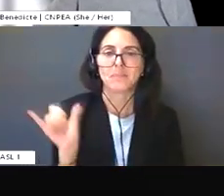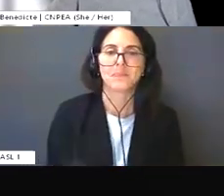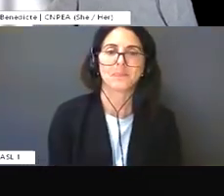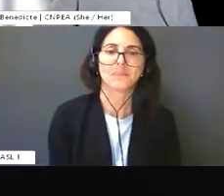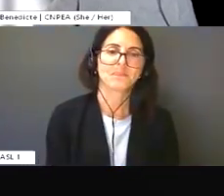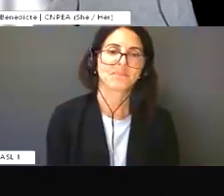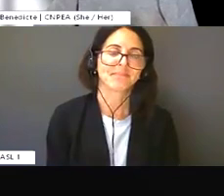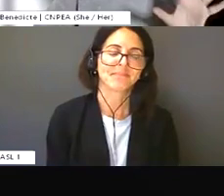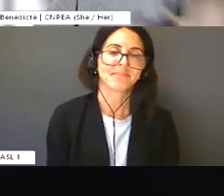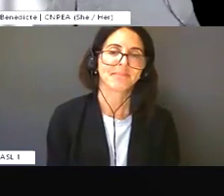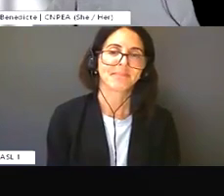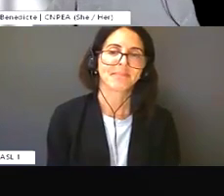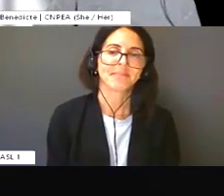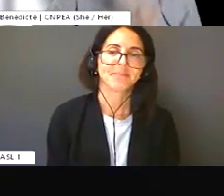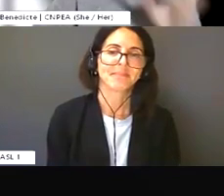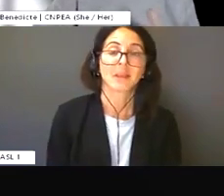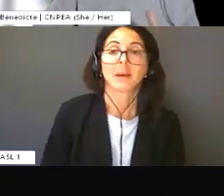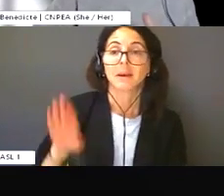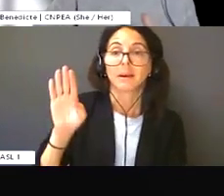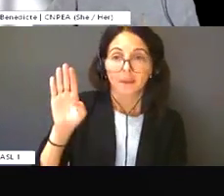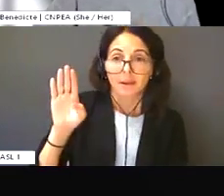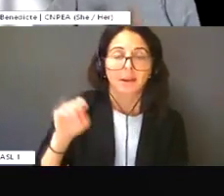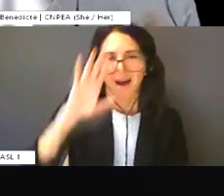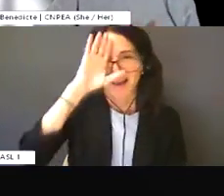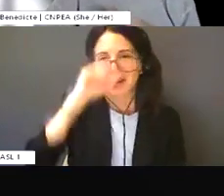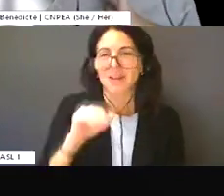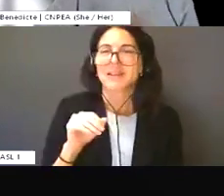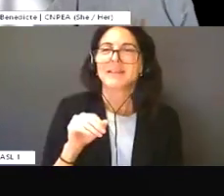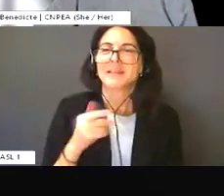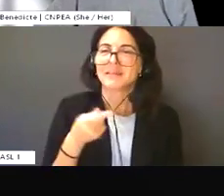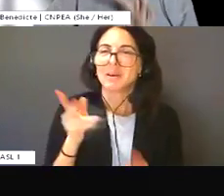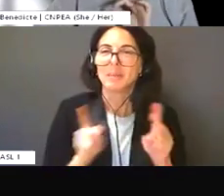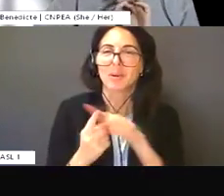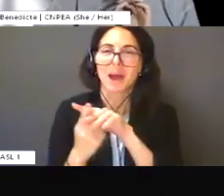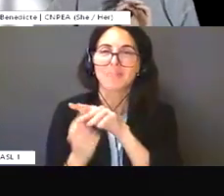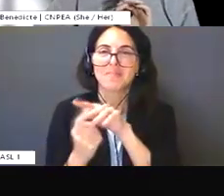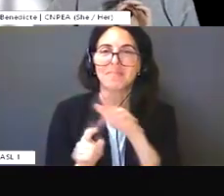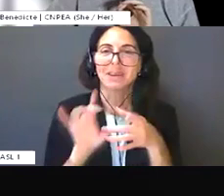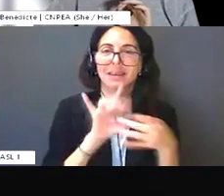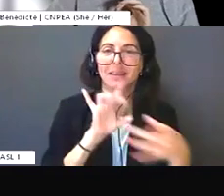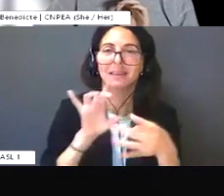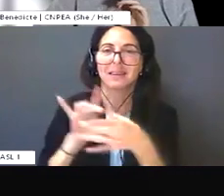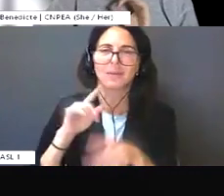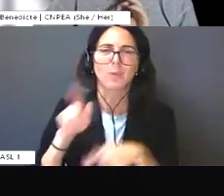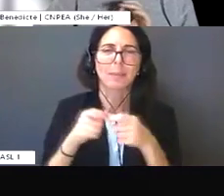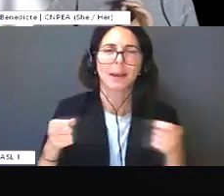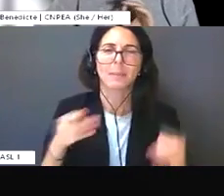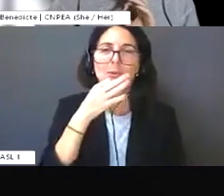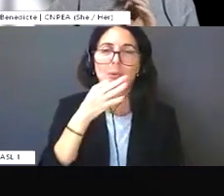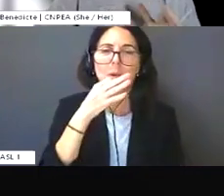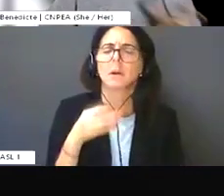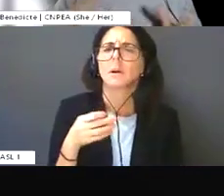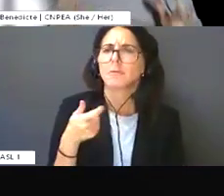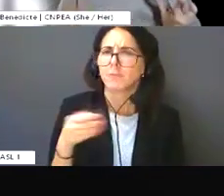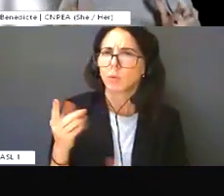Thank you. I know some people are leaving because we're just at the hour and we should be wrapping up. There's a couple of questions that